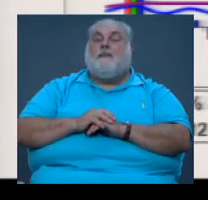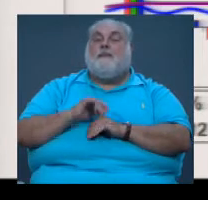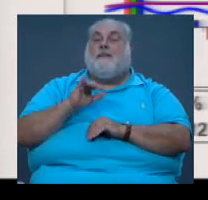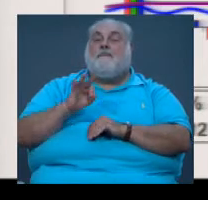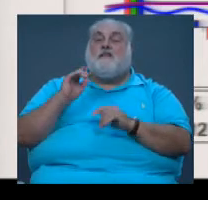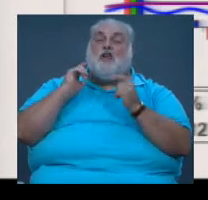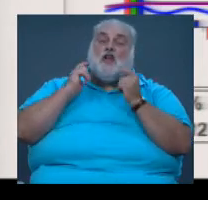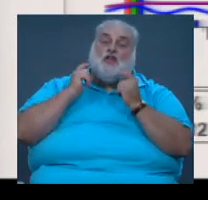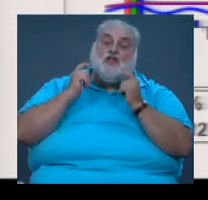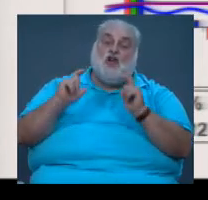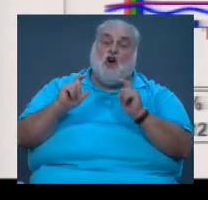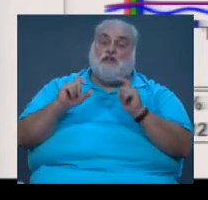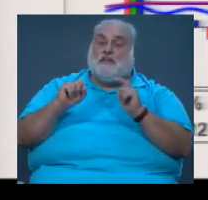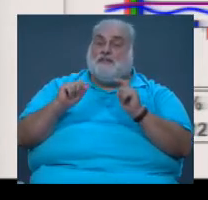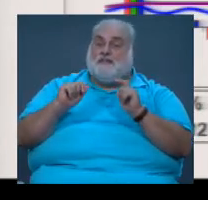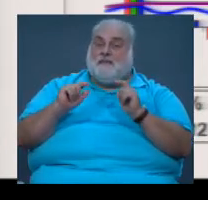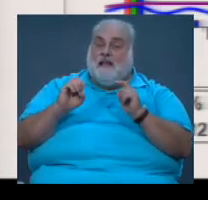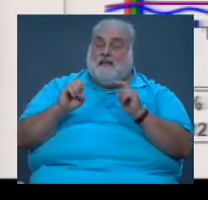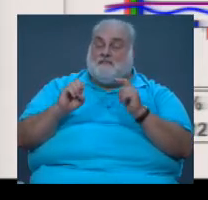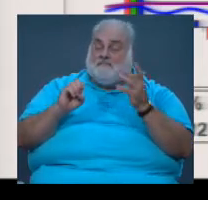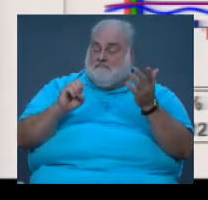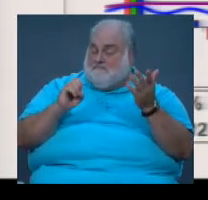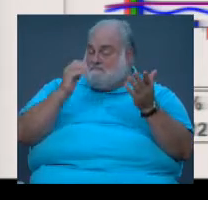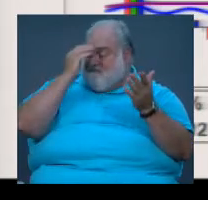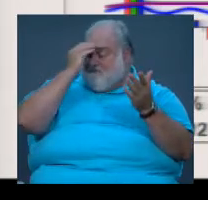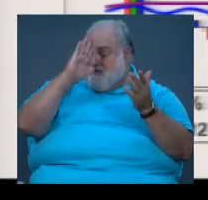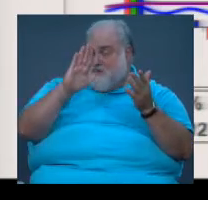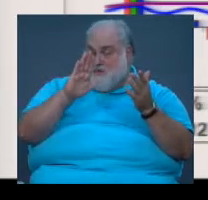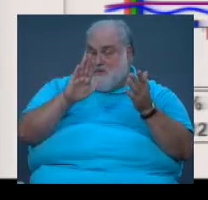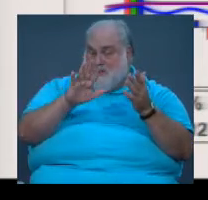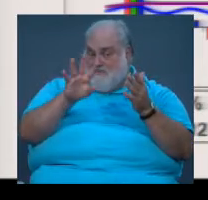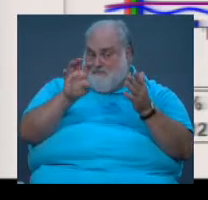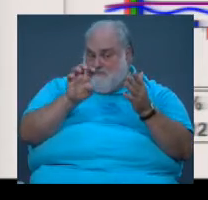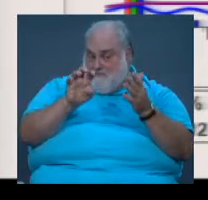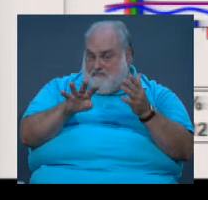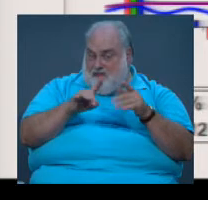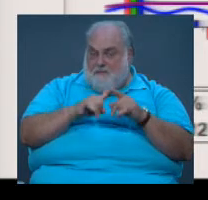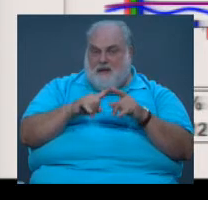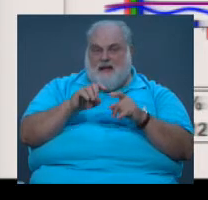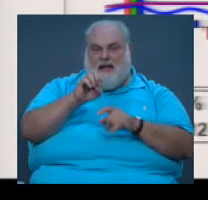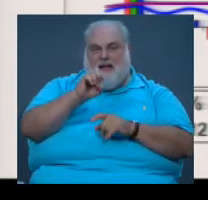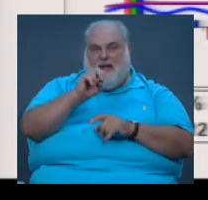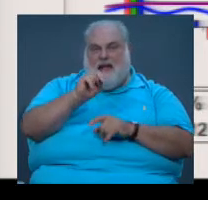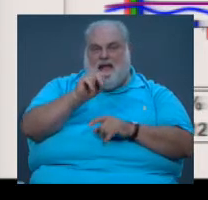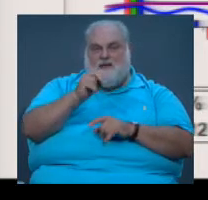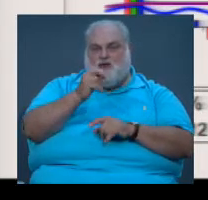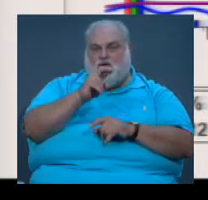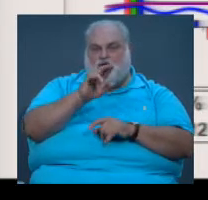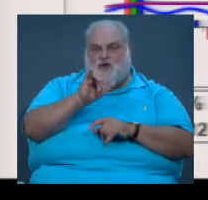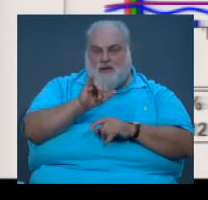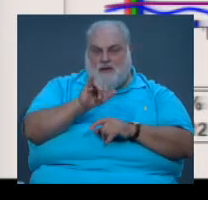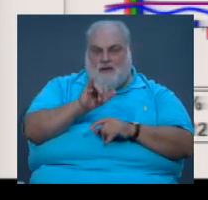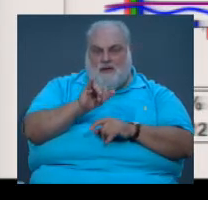very large sale, for example, and I don't know that that has anything to do with it, but Energy's been replacing meters throughout the city. It